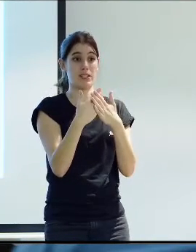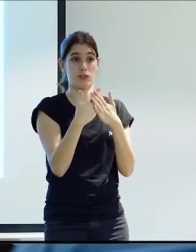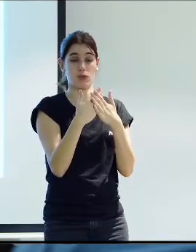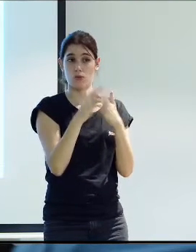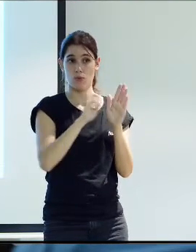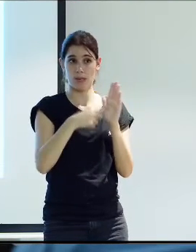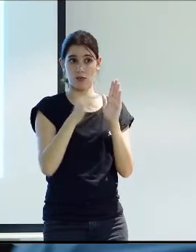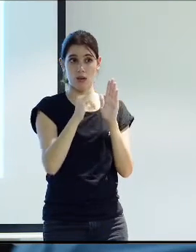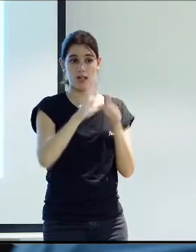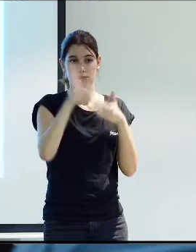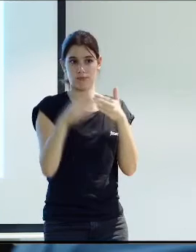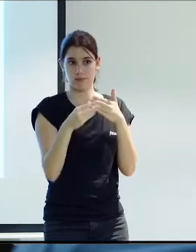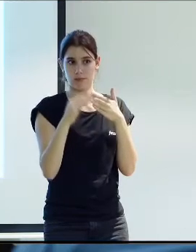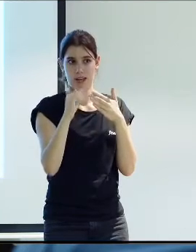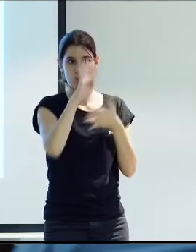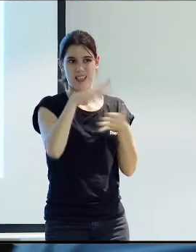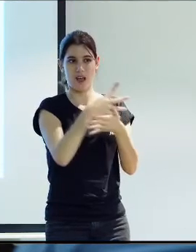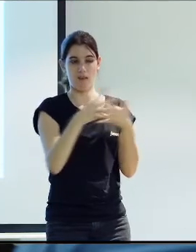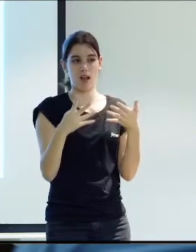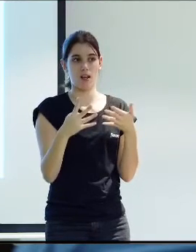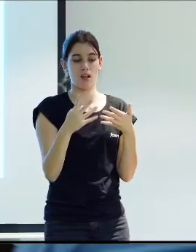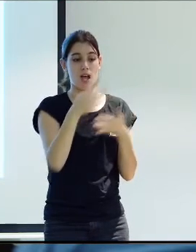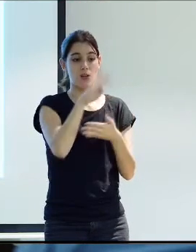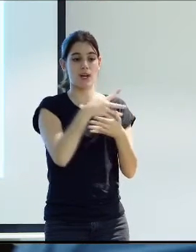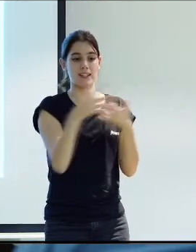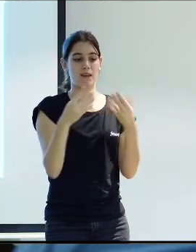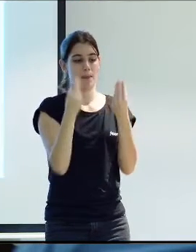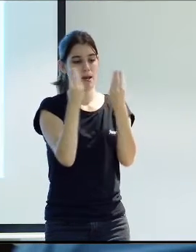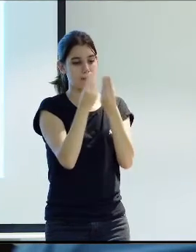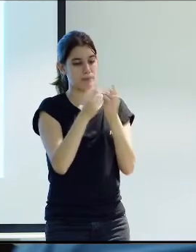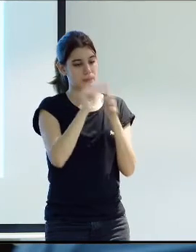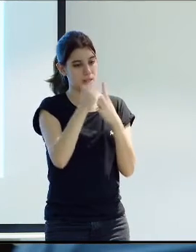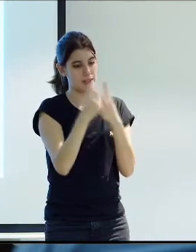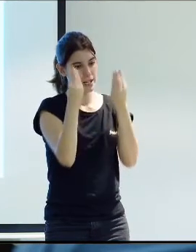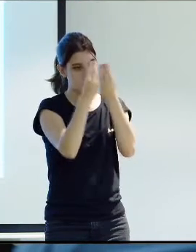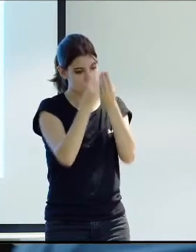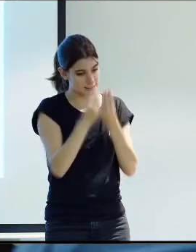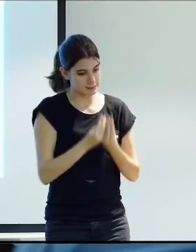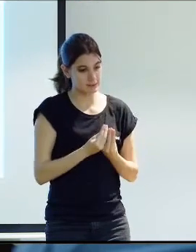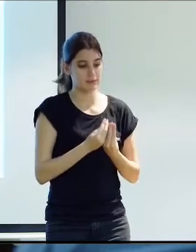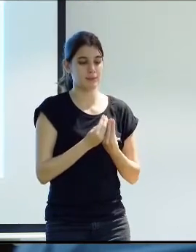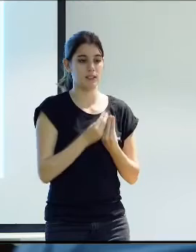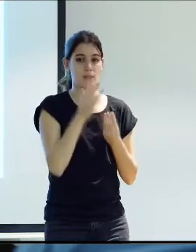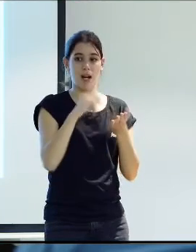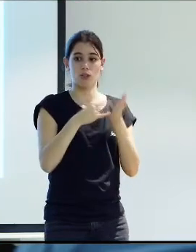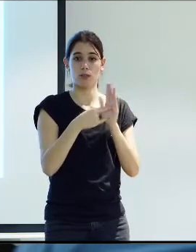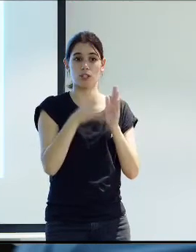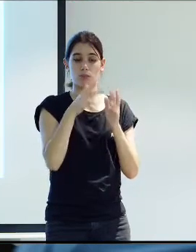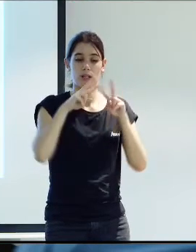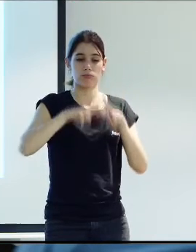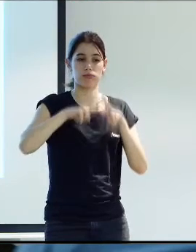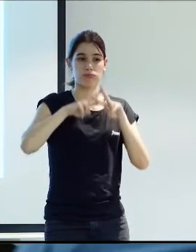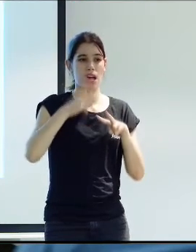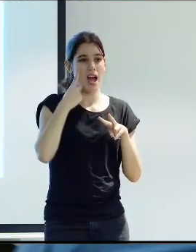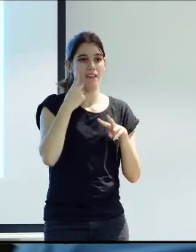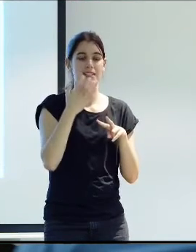the document, and there's also a chart in order to look at the different projects,